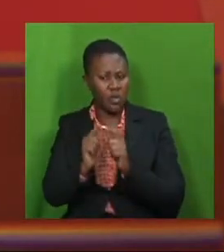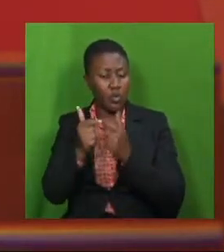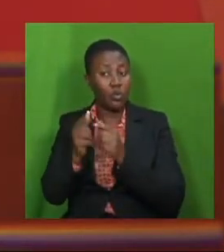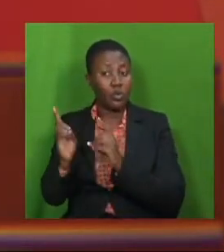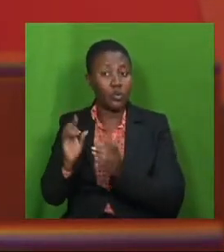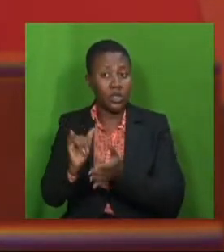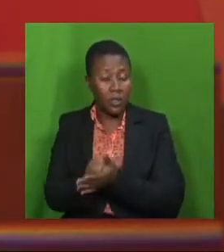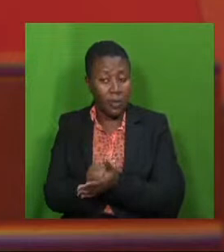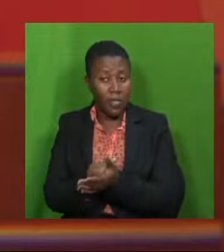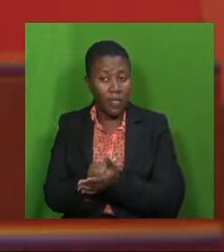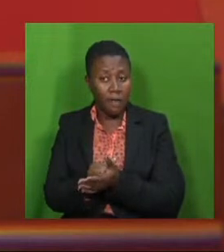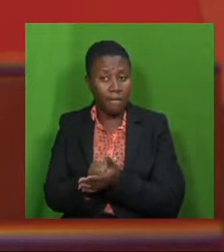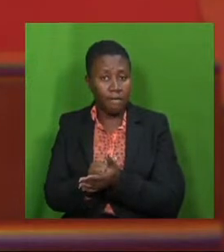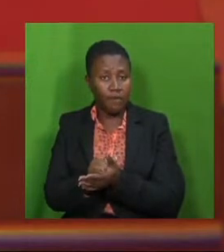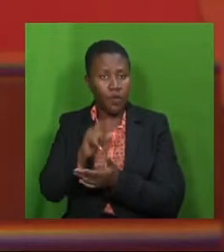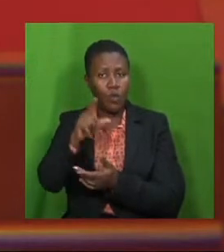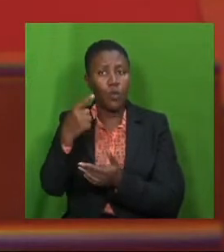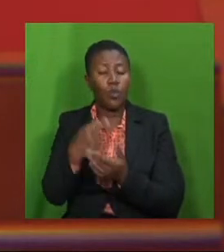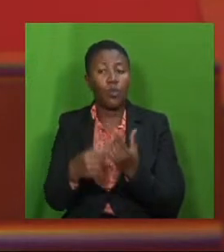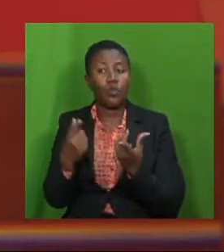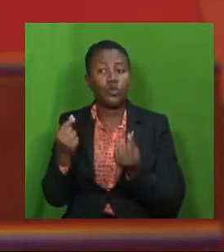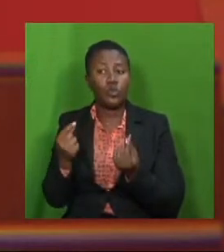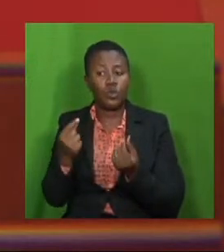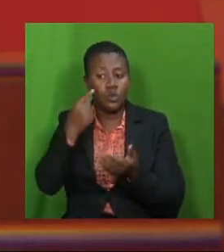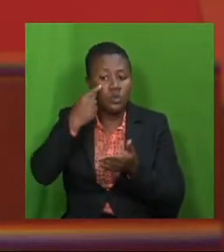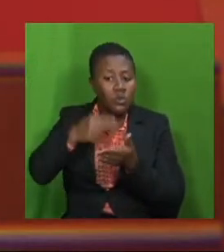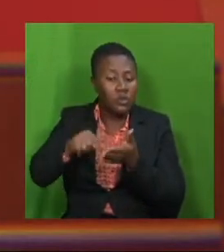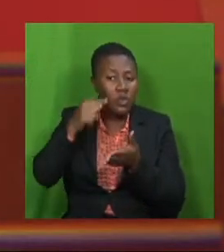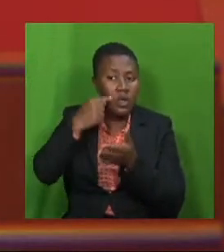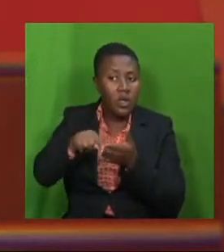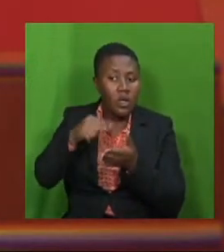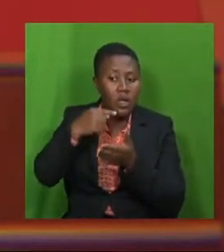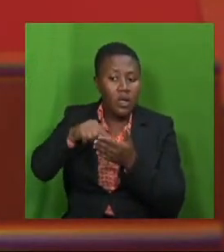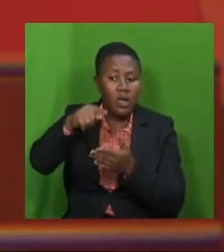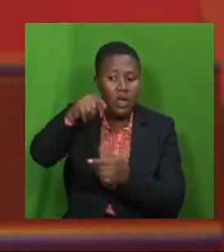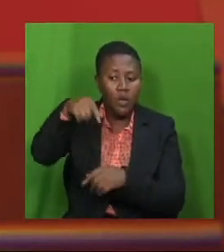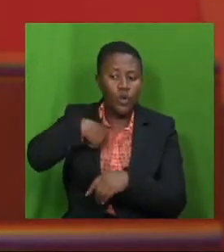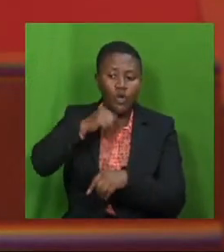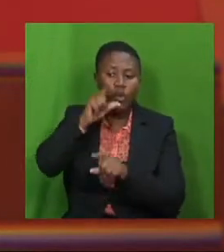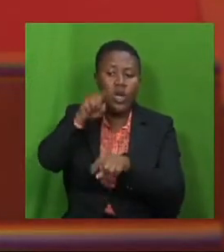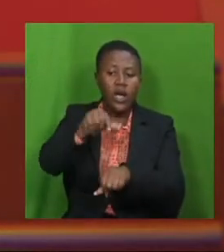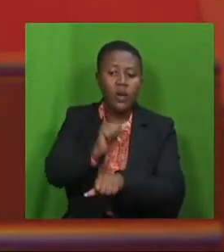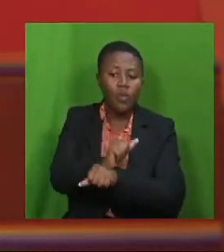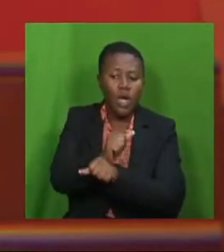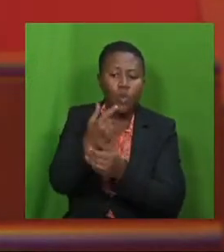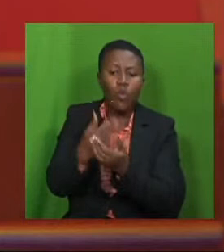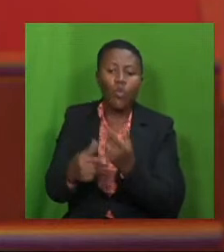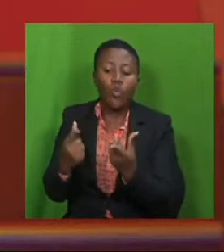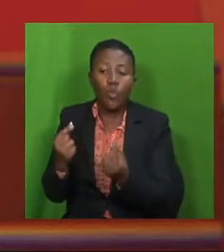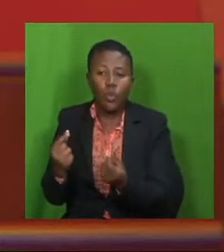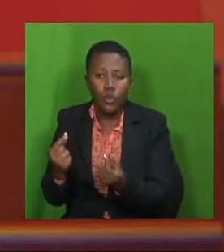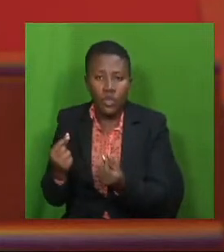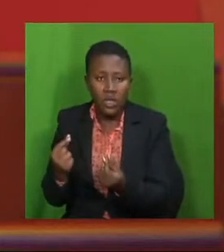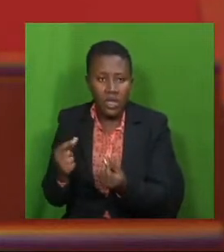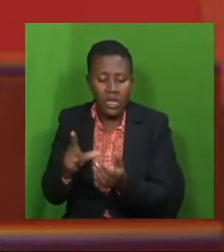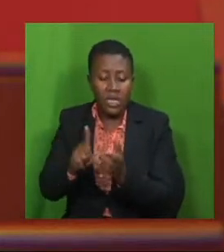includes monitoring our attendance and our conduct. The Speaker will then be properly seized